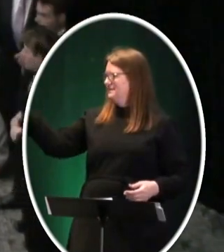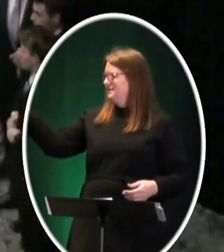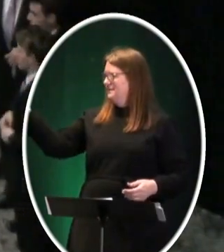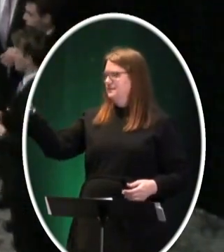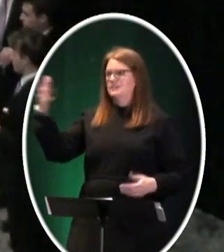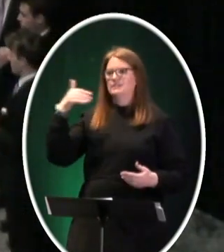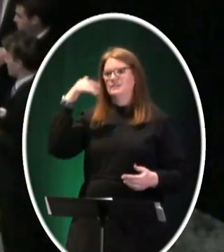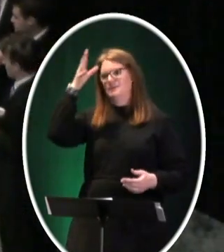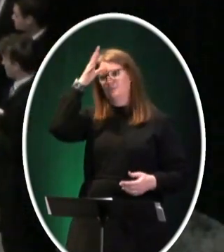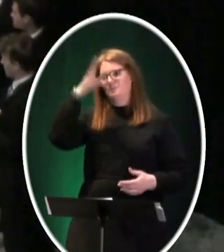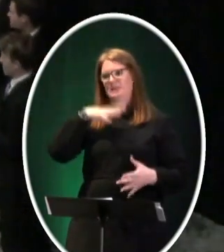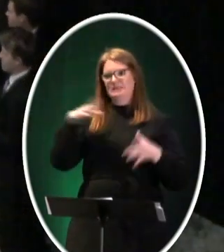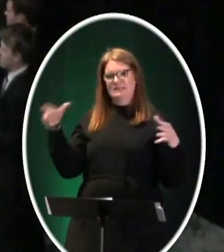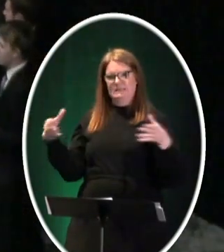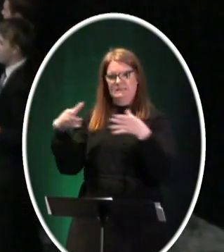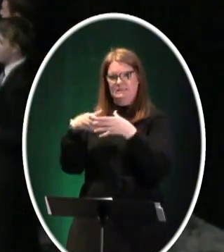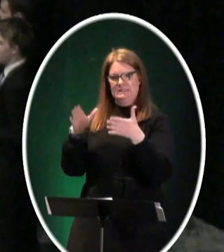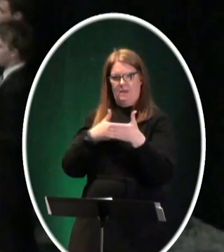Men's Ensemble.